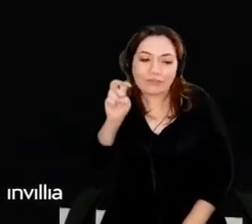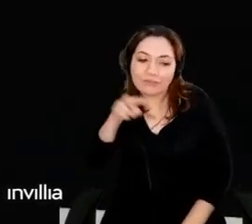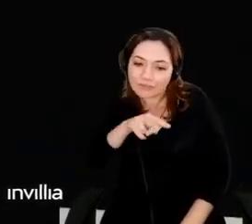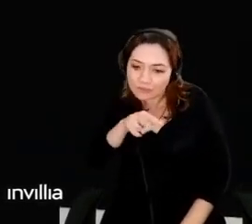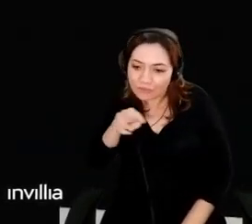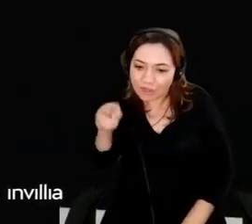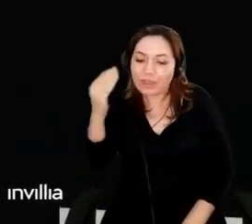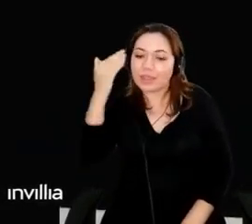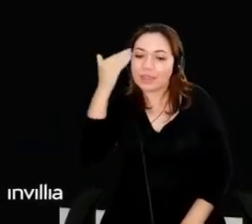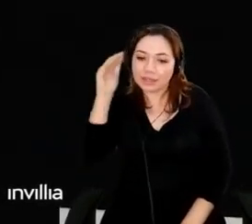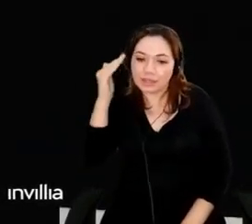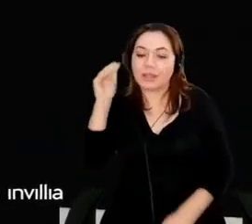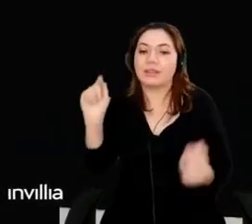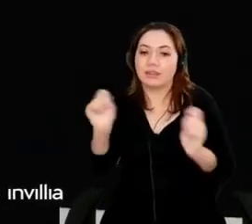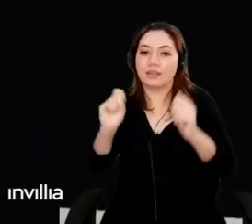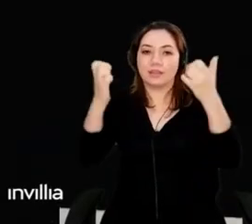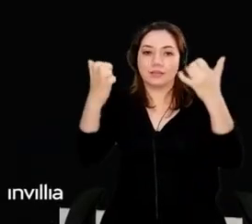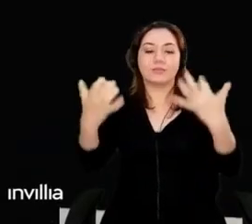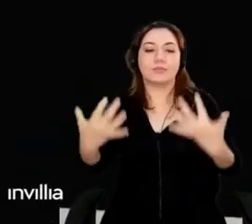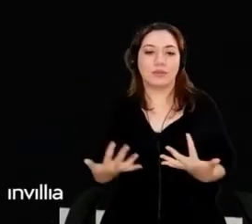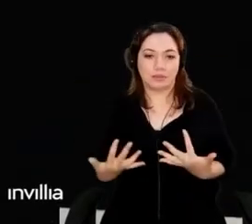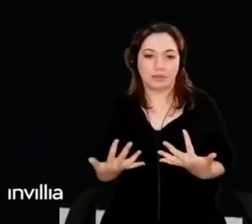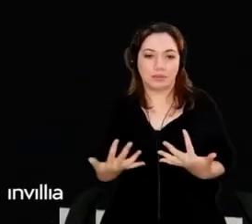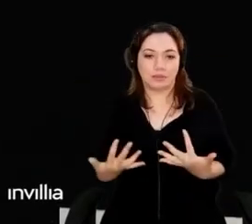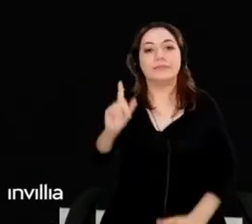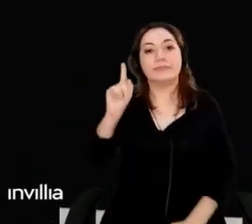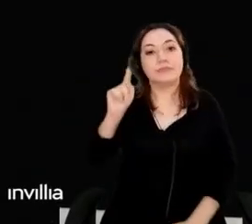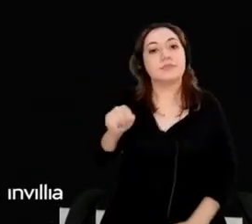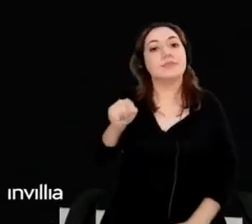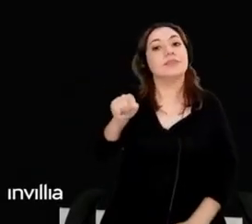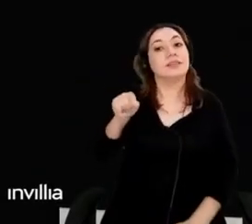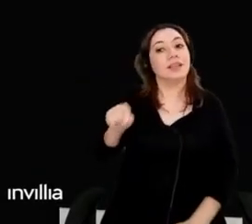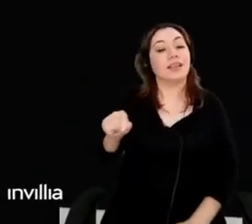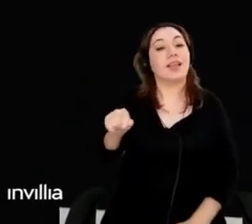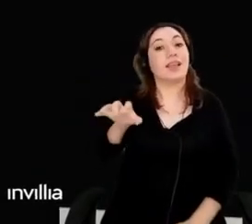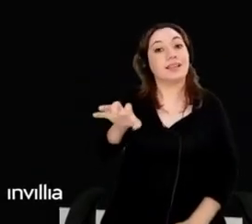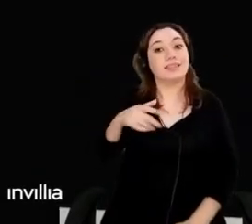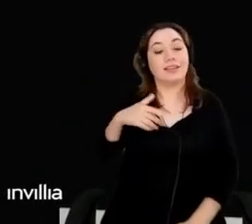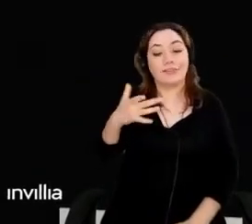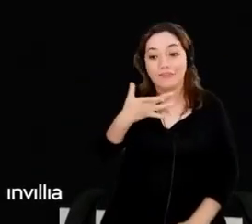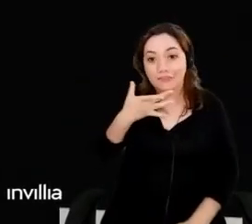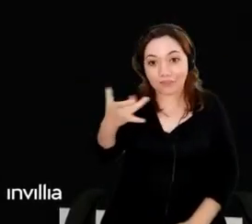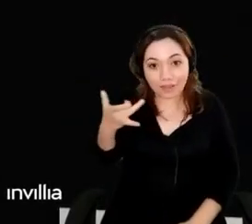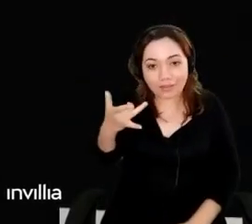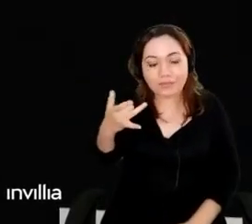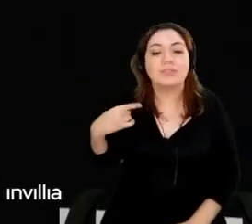it. It is only when it is that easy that we can trust it.